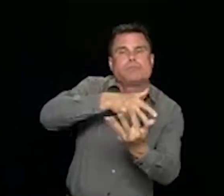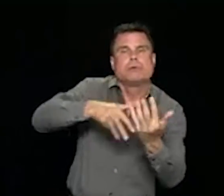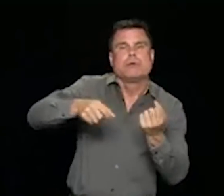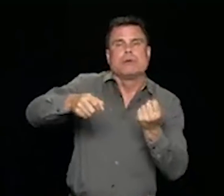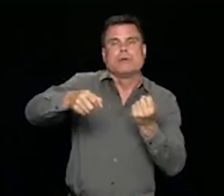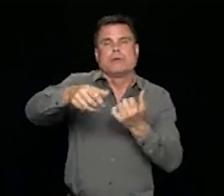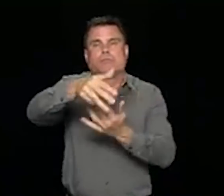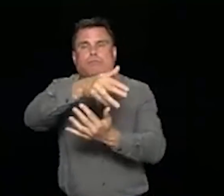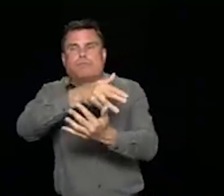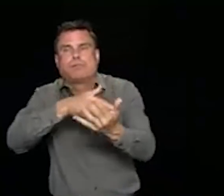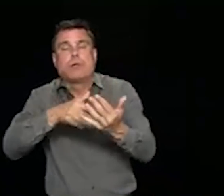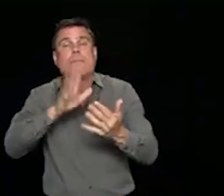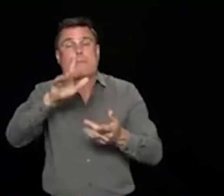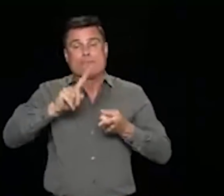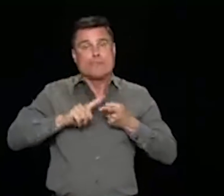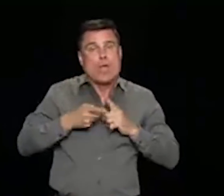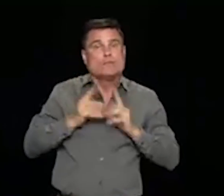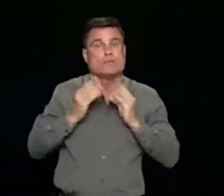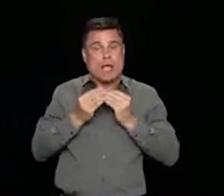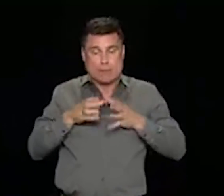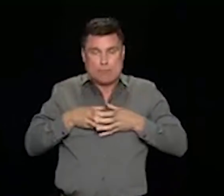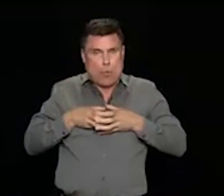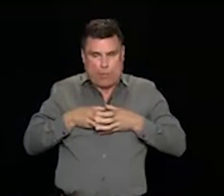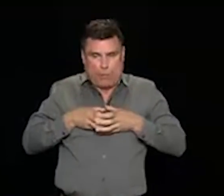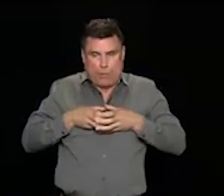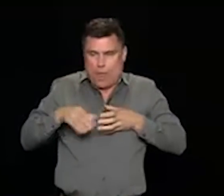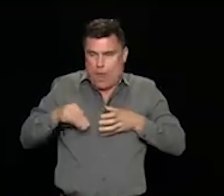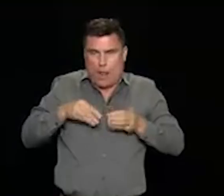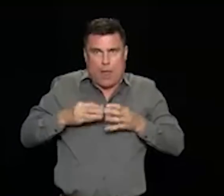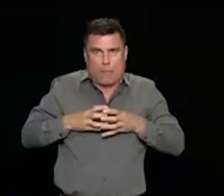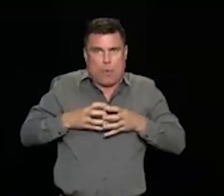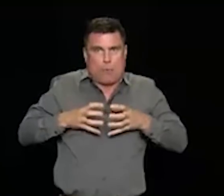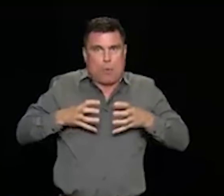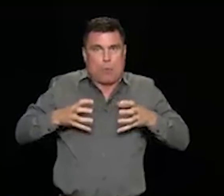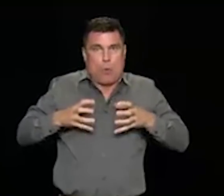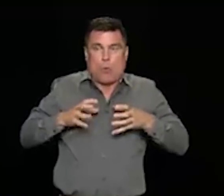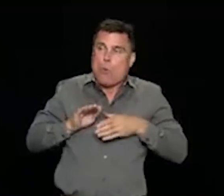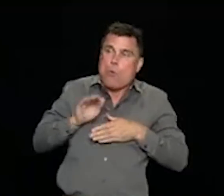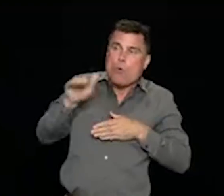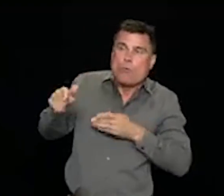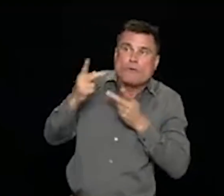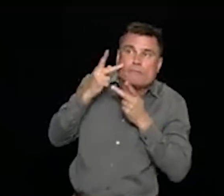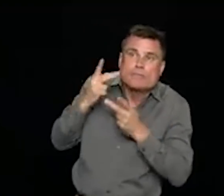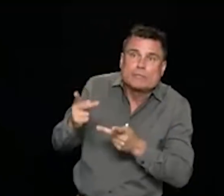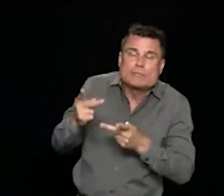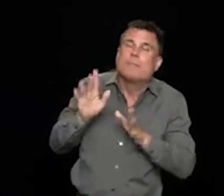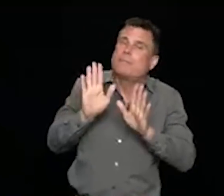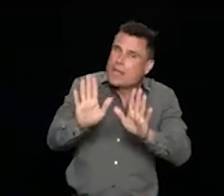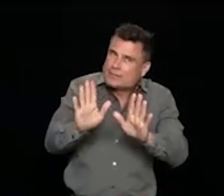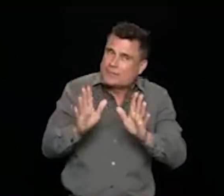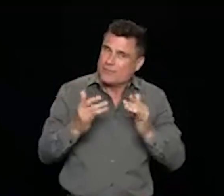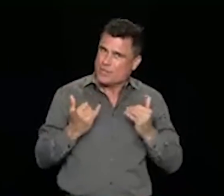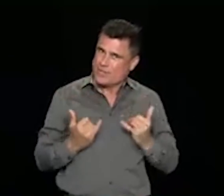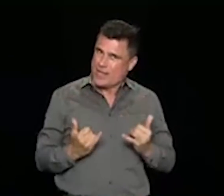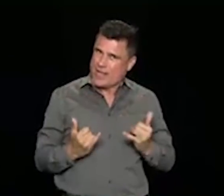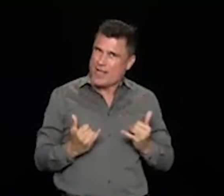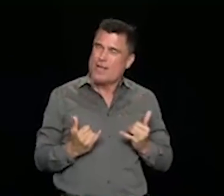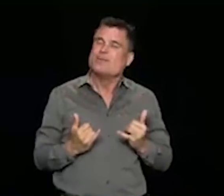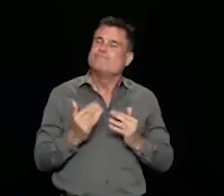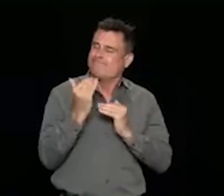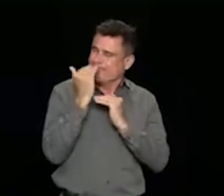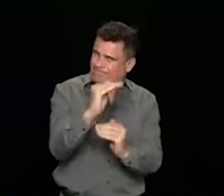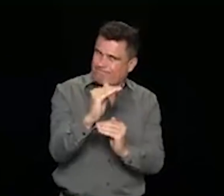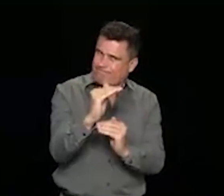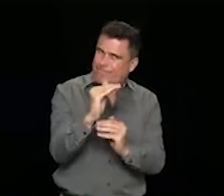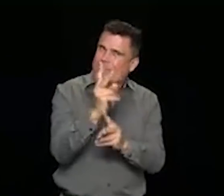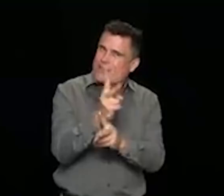time. As we slowly make this transition, we can spend more time with others. We may see an increase